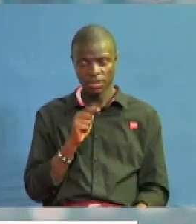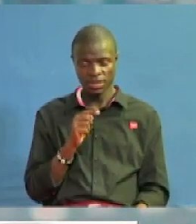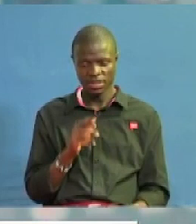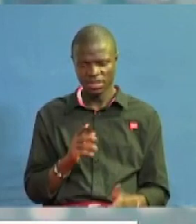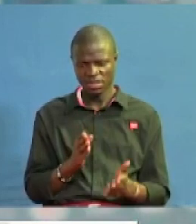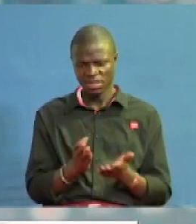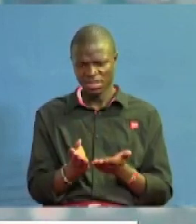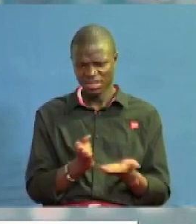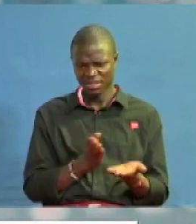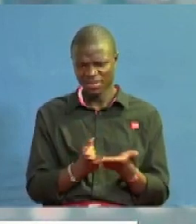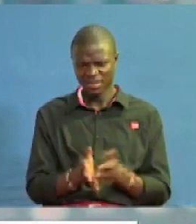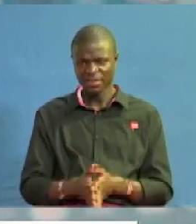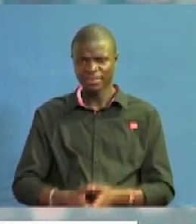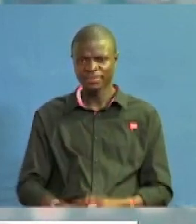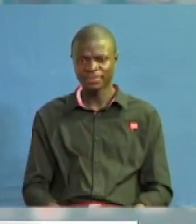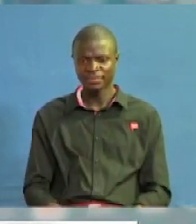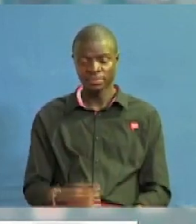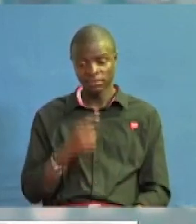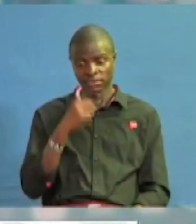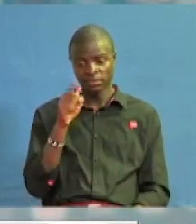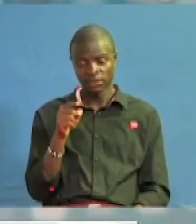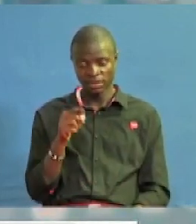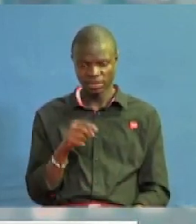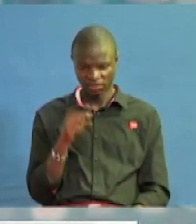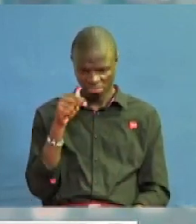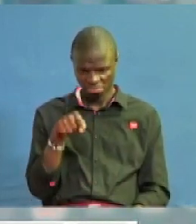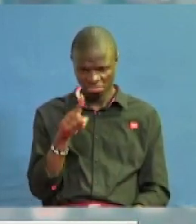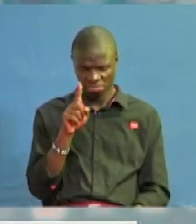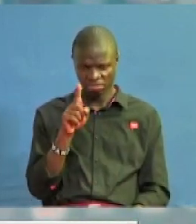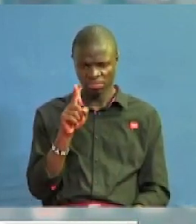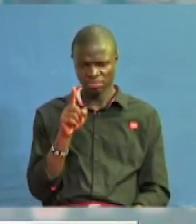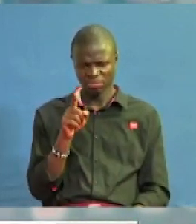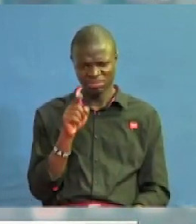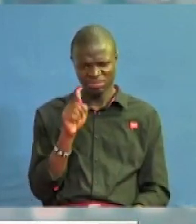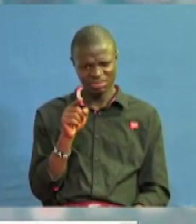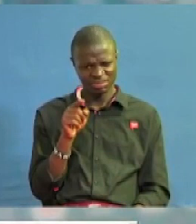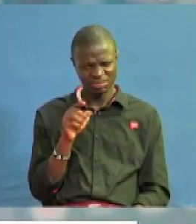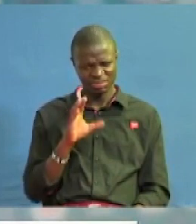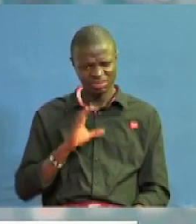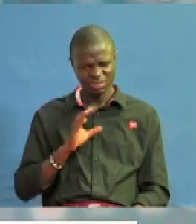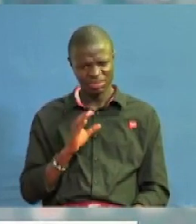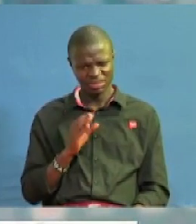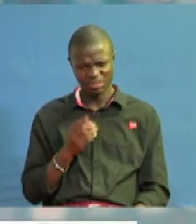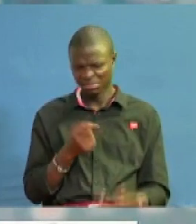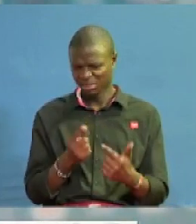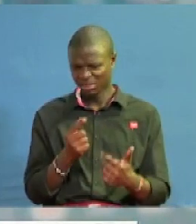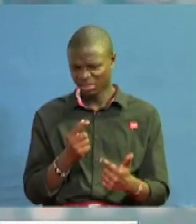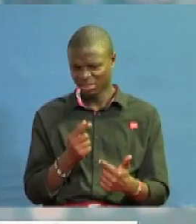this service that I've told you to look at. Okay? So ask yourself, this product or this service that this company is